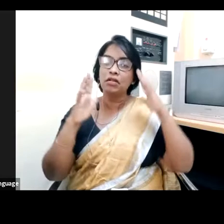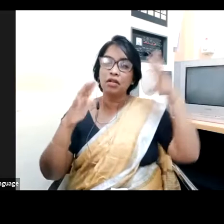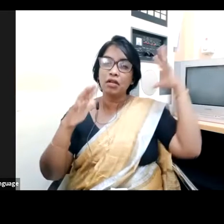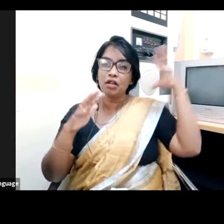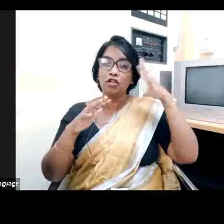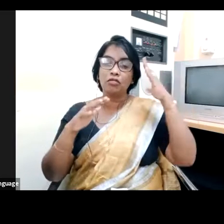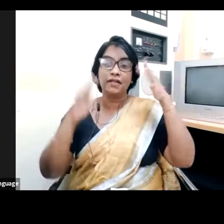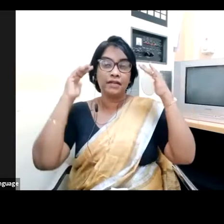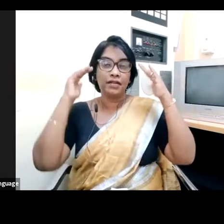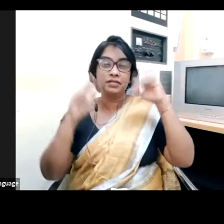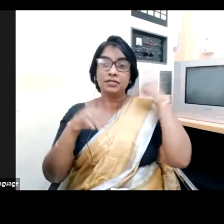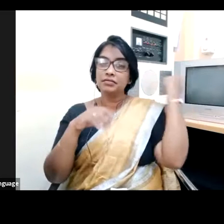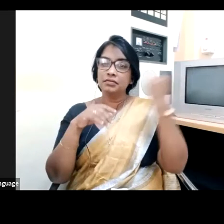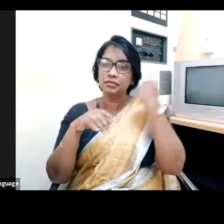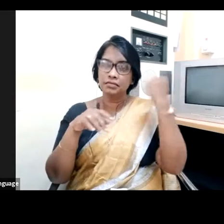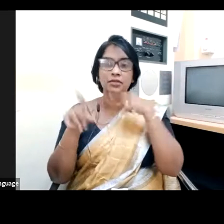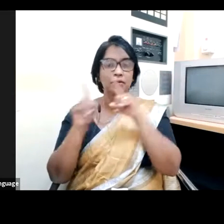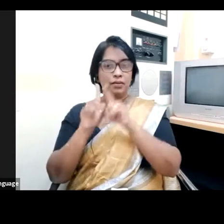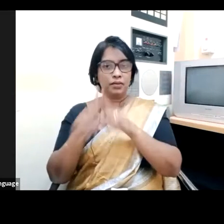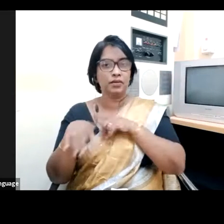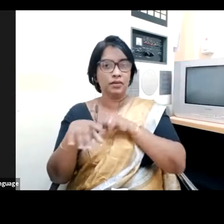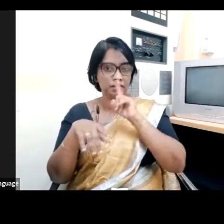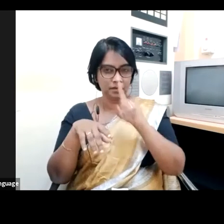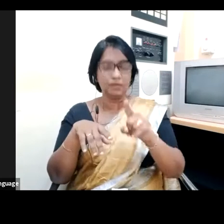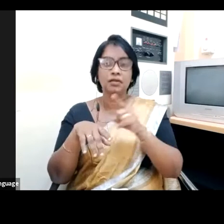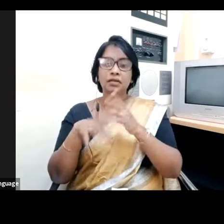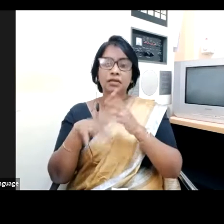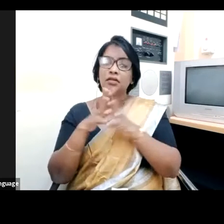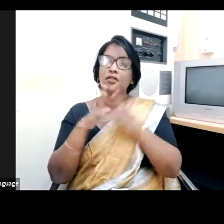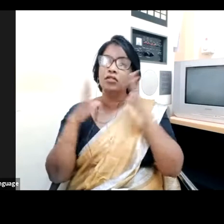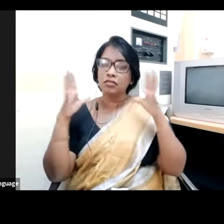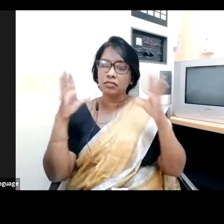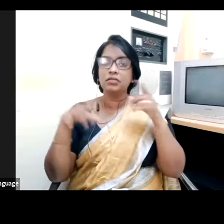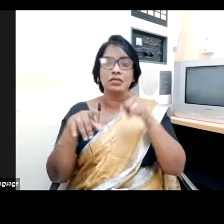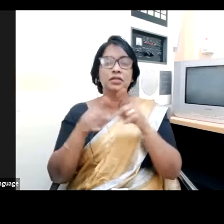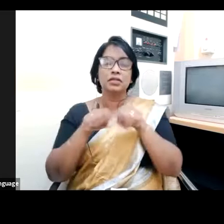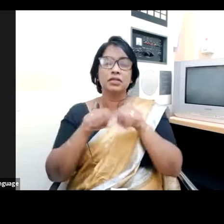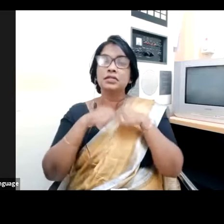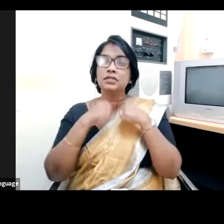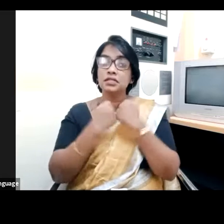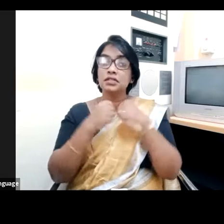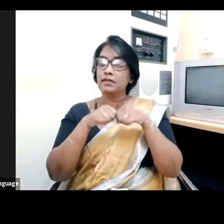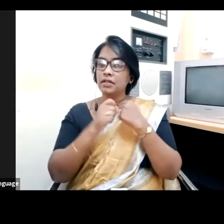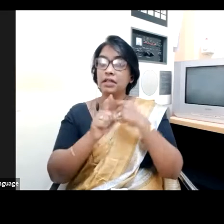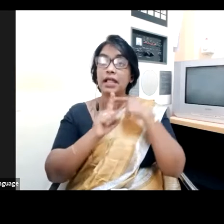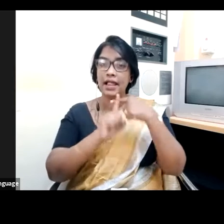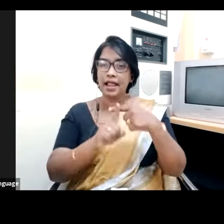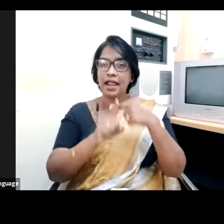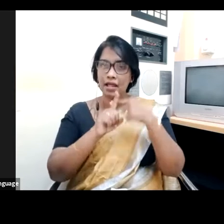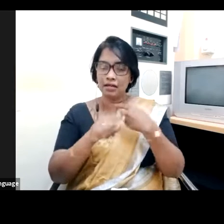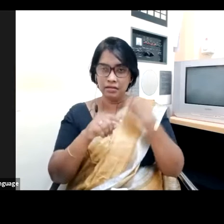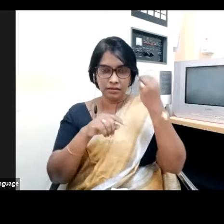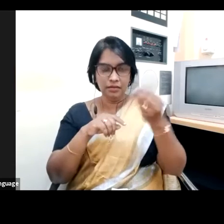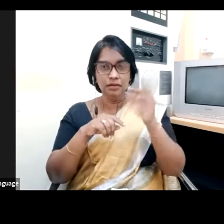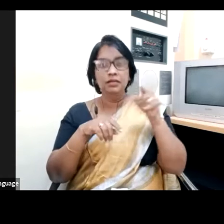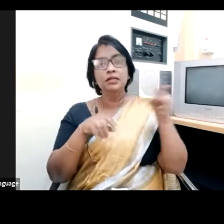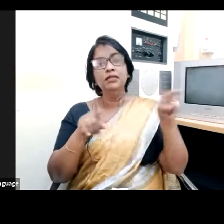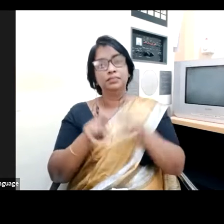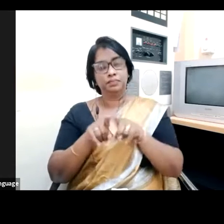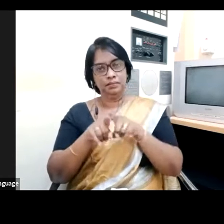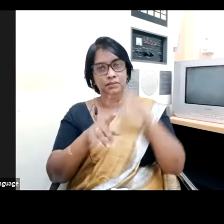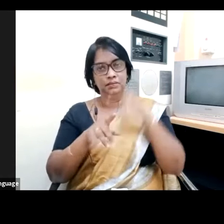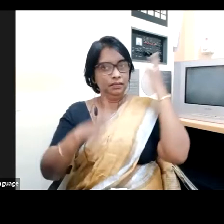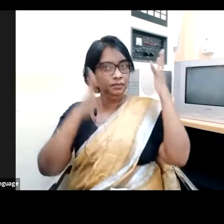launched the Business Ambition for 1.5 degrees Celsius campaign. Backed by a global coalition of UN agencies and business leaders,